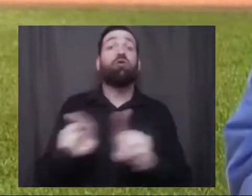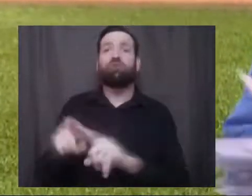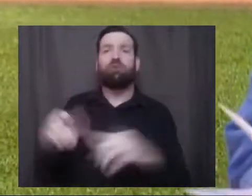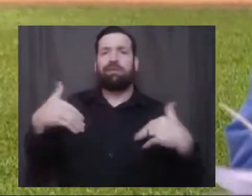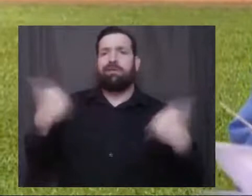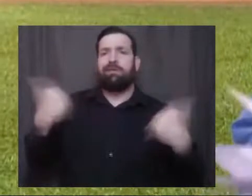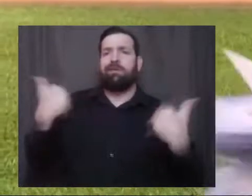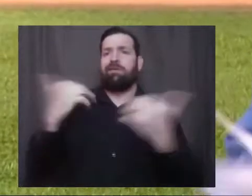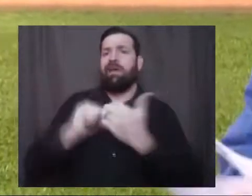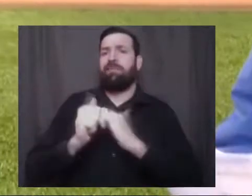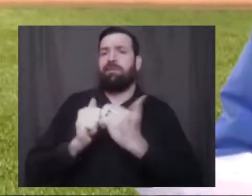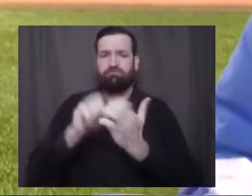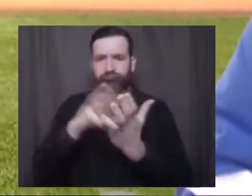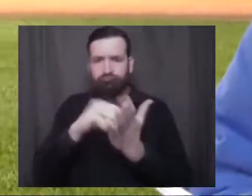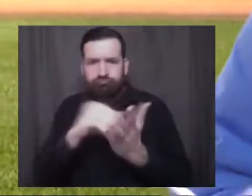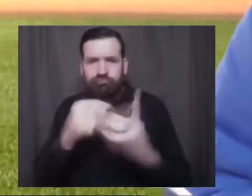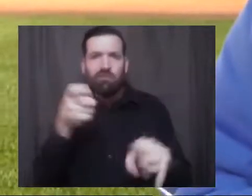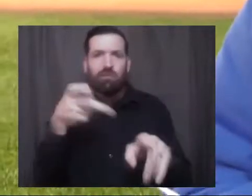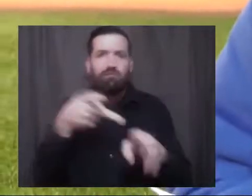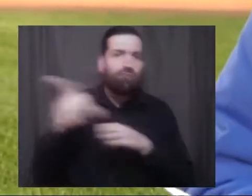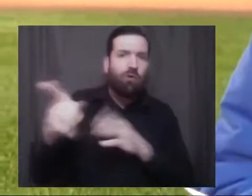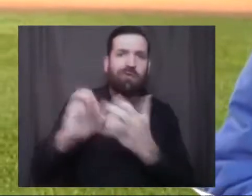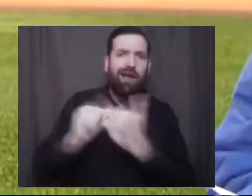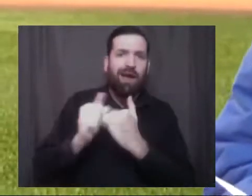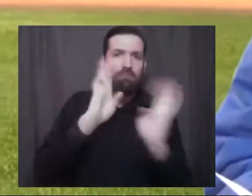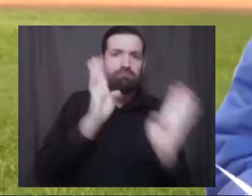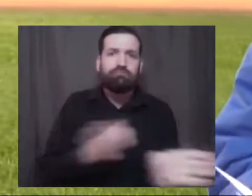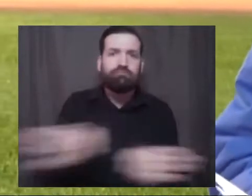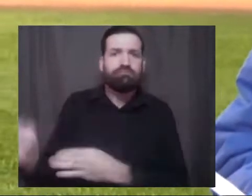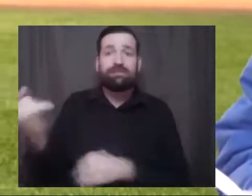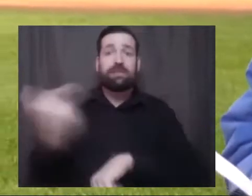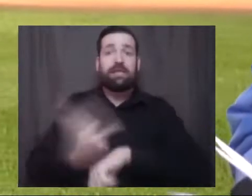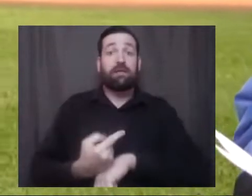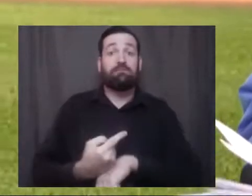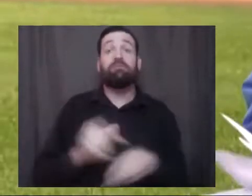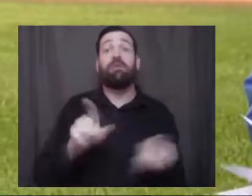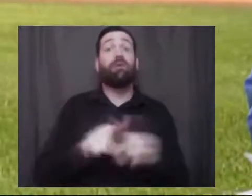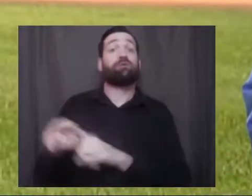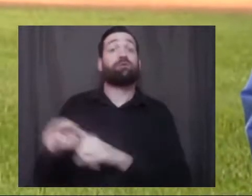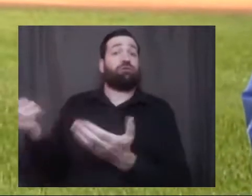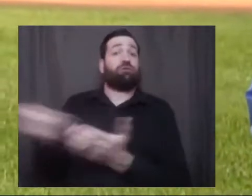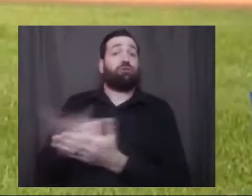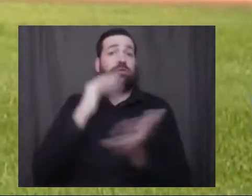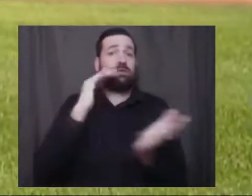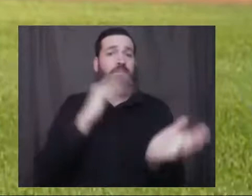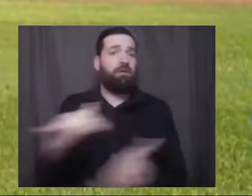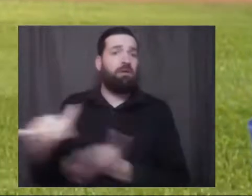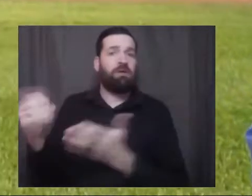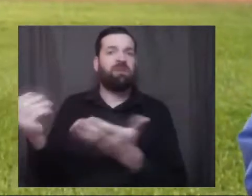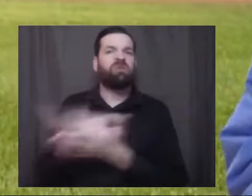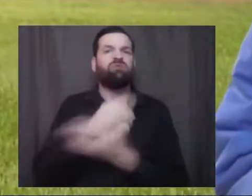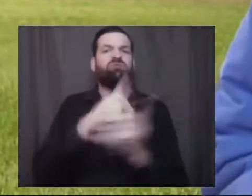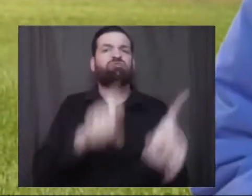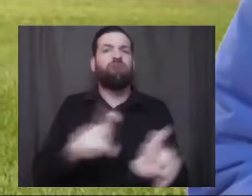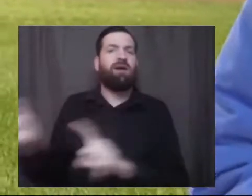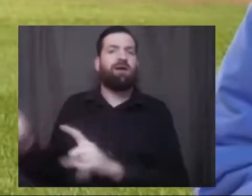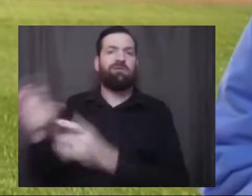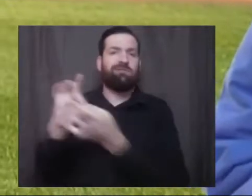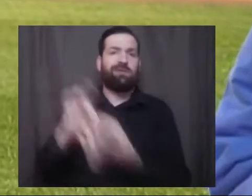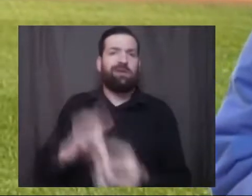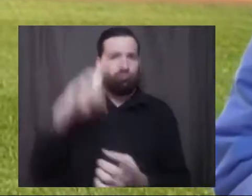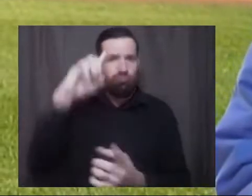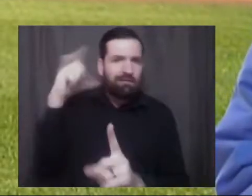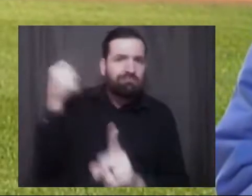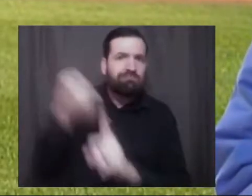from how the pros are preparing for a day like this. Also, there's a new study, a new trial happening about concussions. Find out if